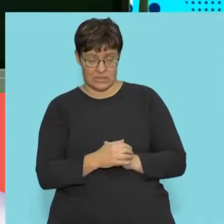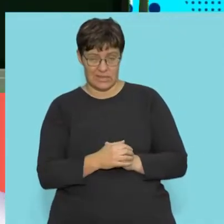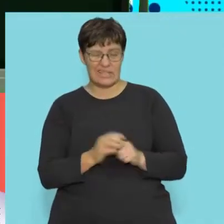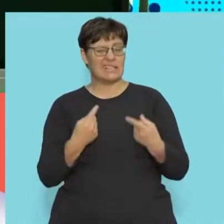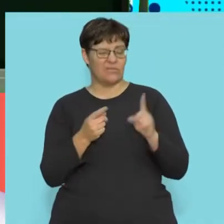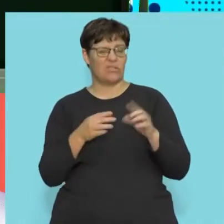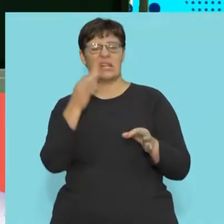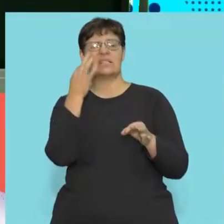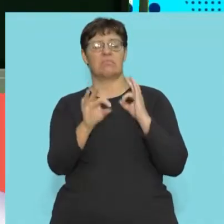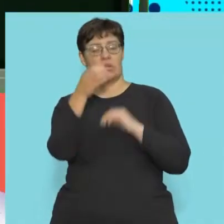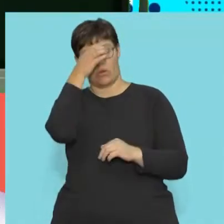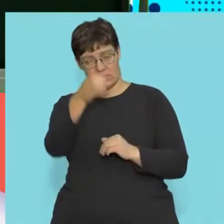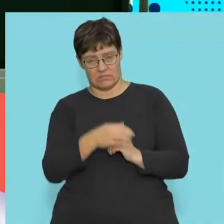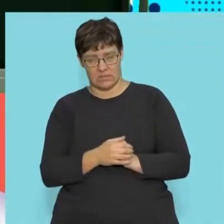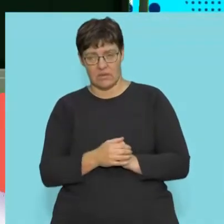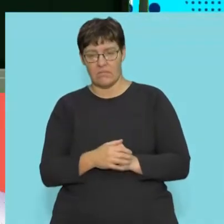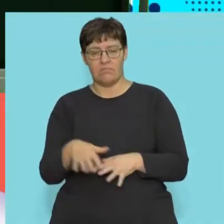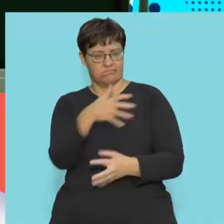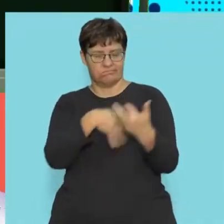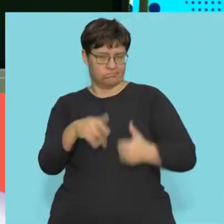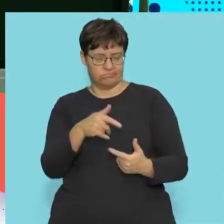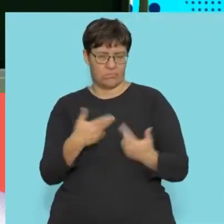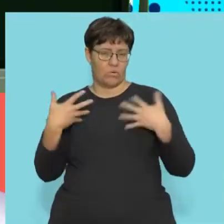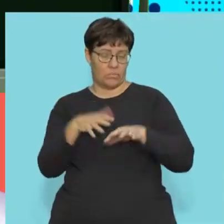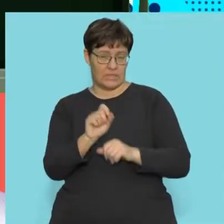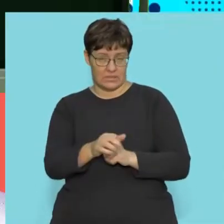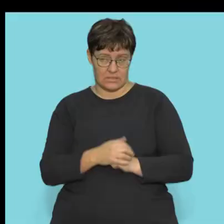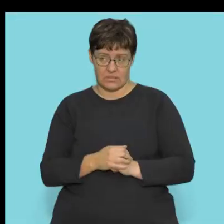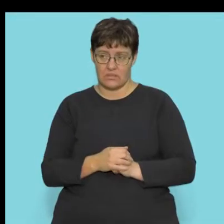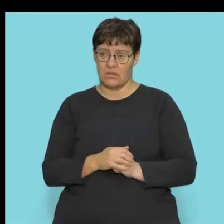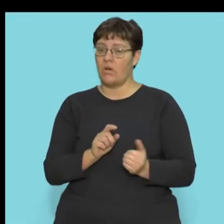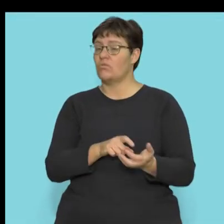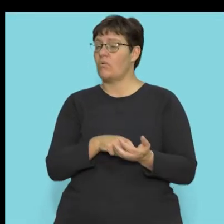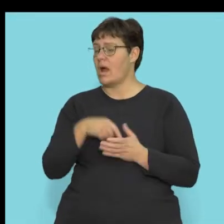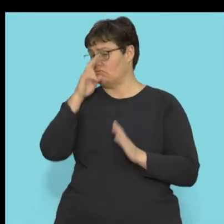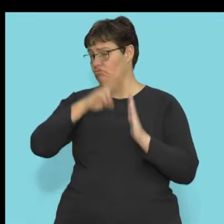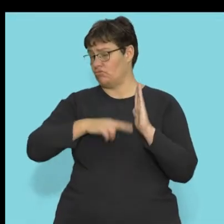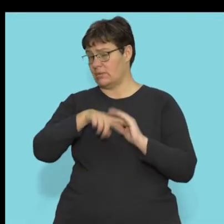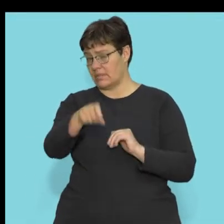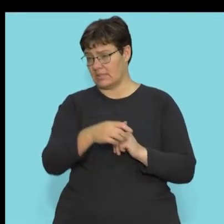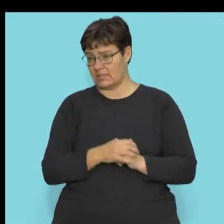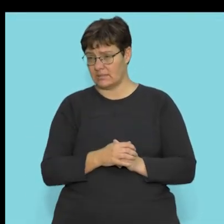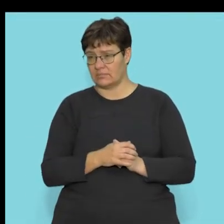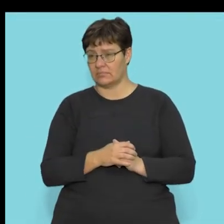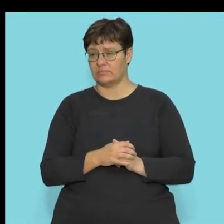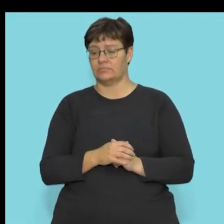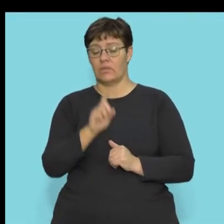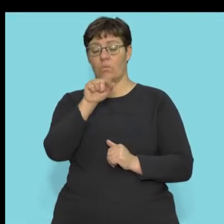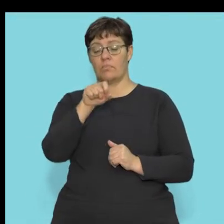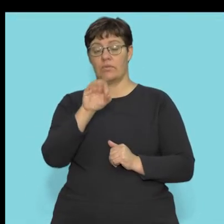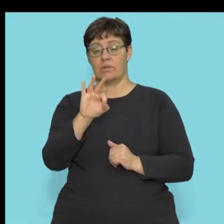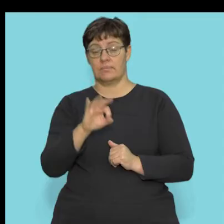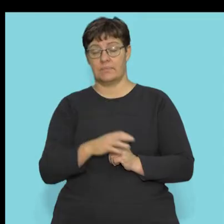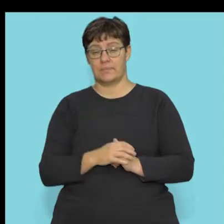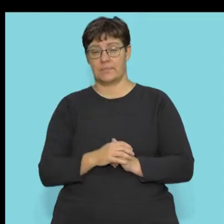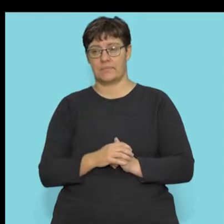a very simple concept by mixing up the combinations. So it requires that you read. Let's move on to